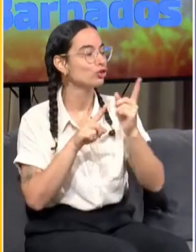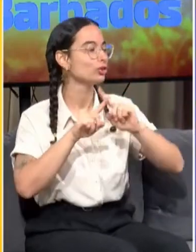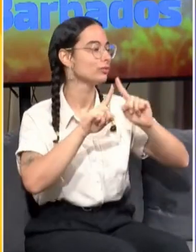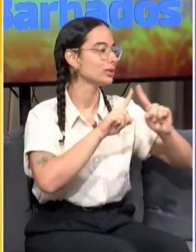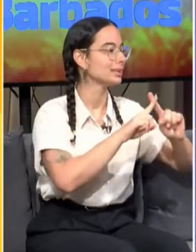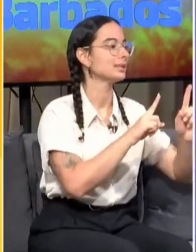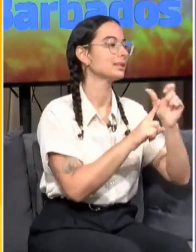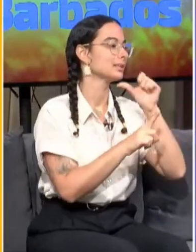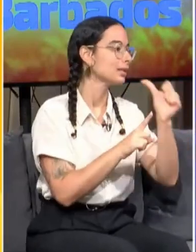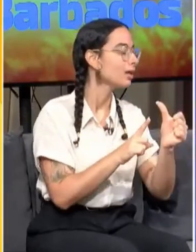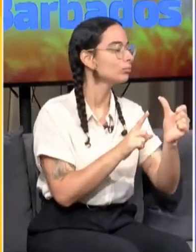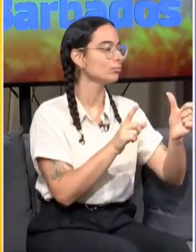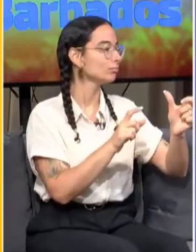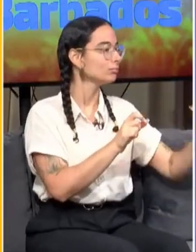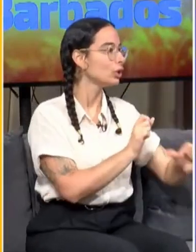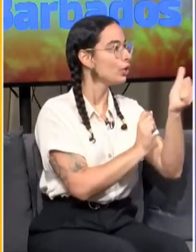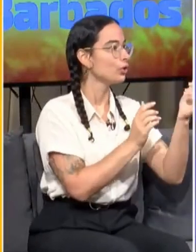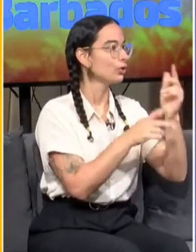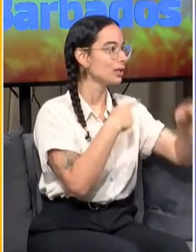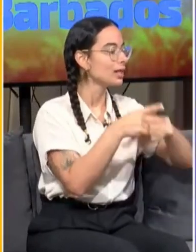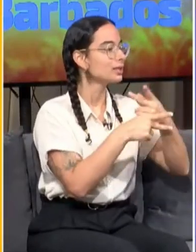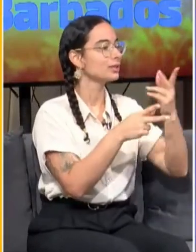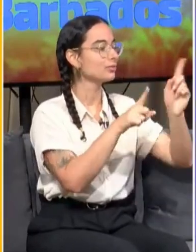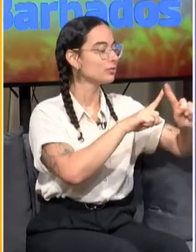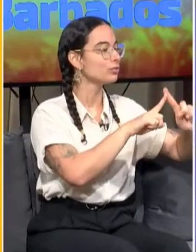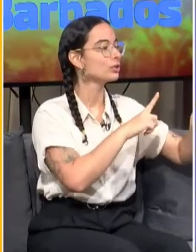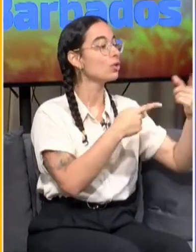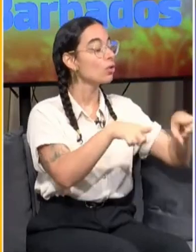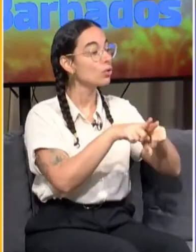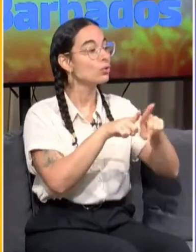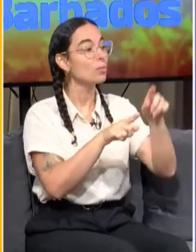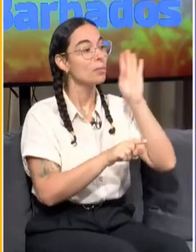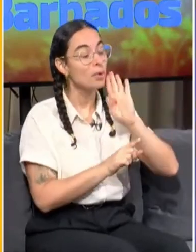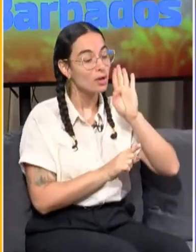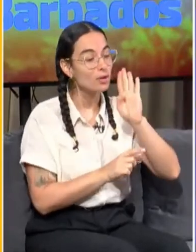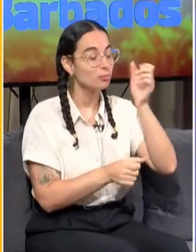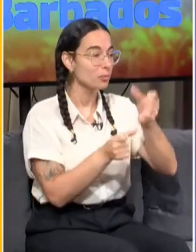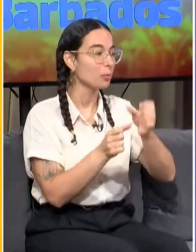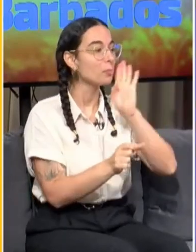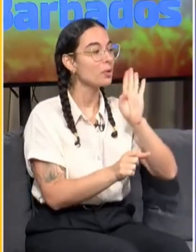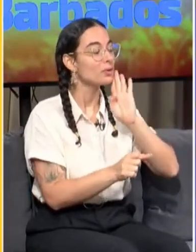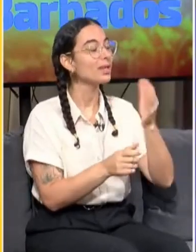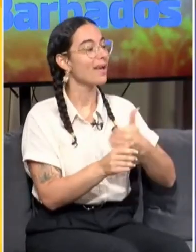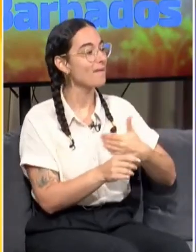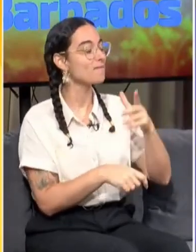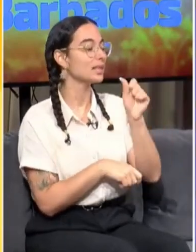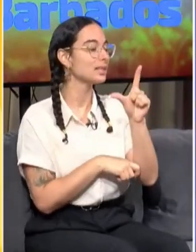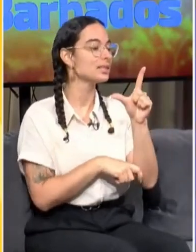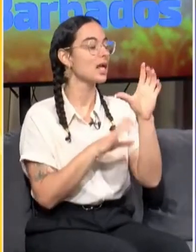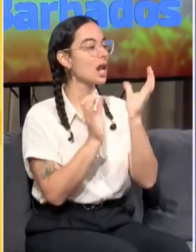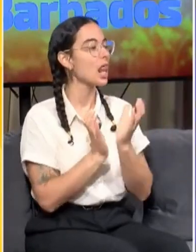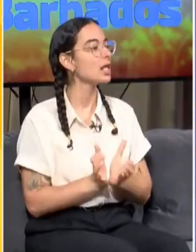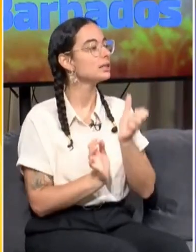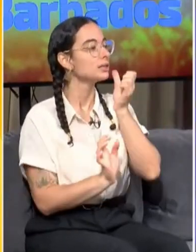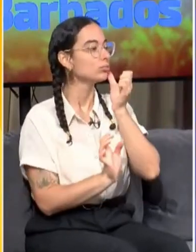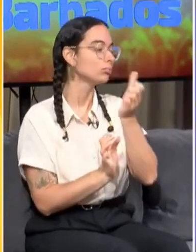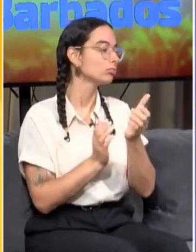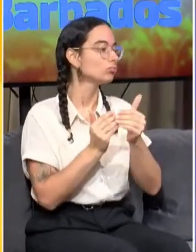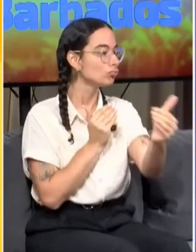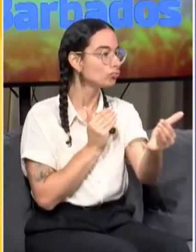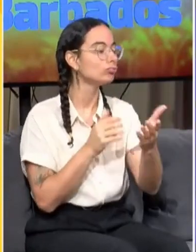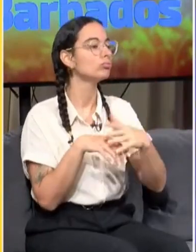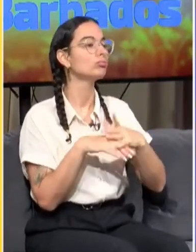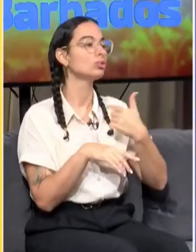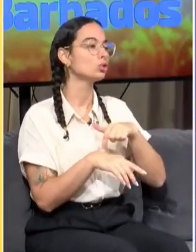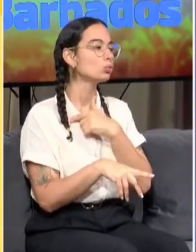is putting on sign language classes. You can sign up and be a part of it. We're going to share with you in the coming week